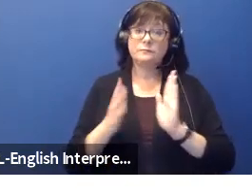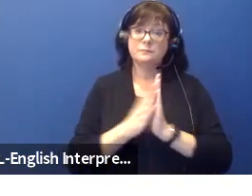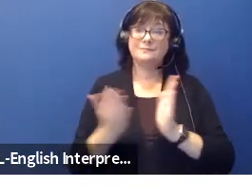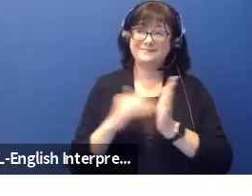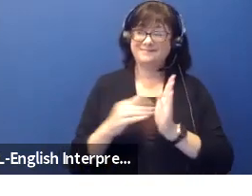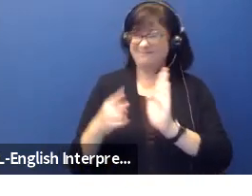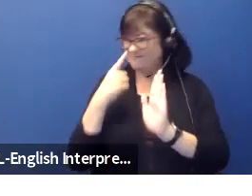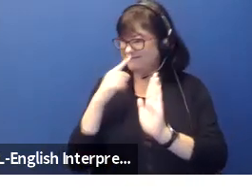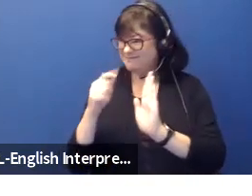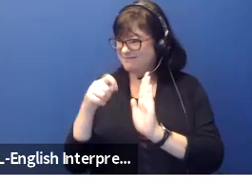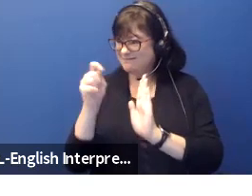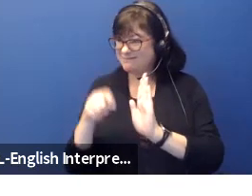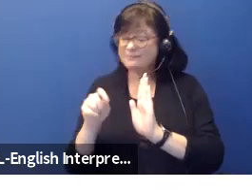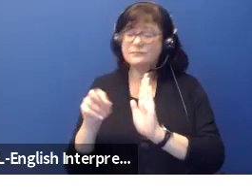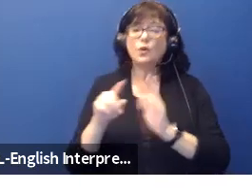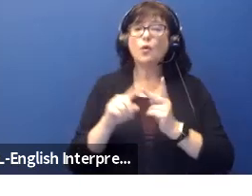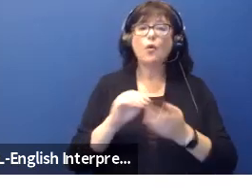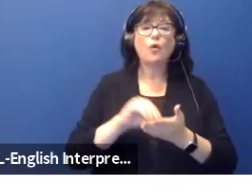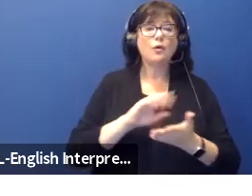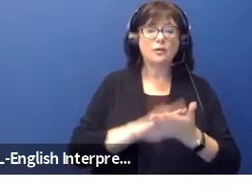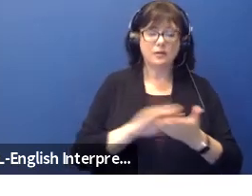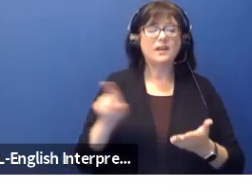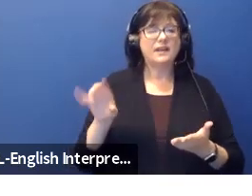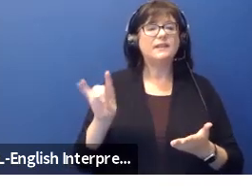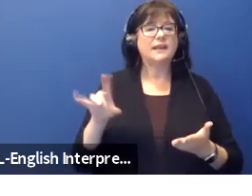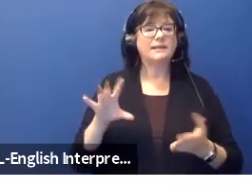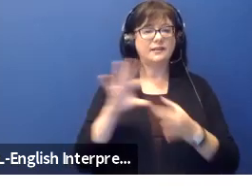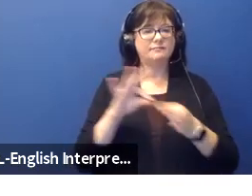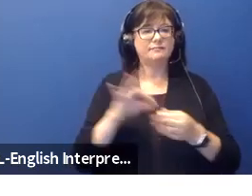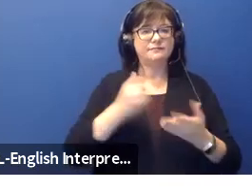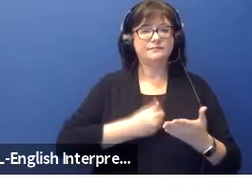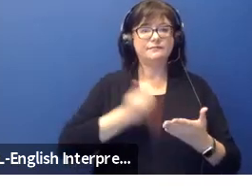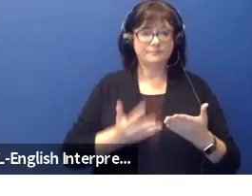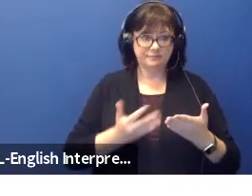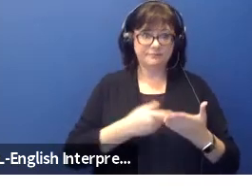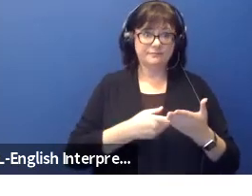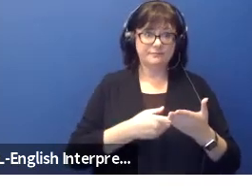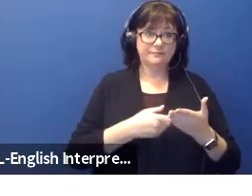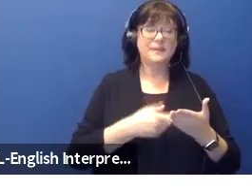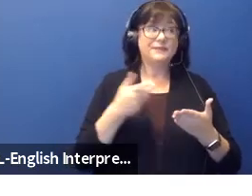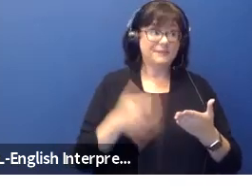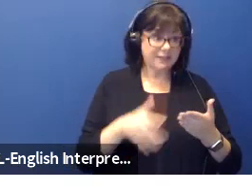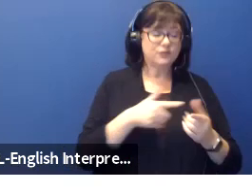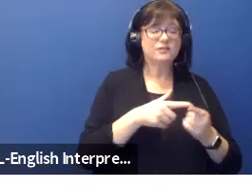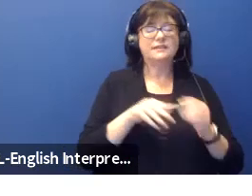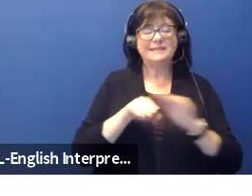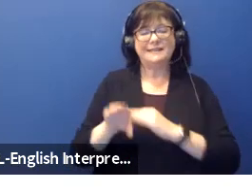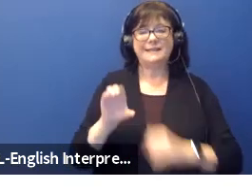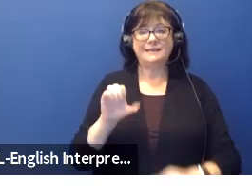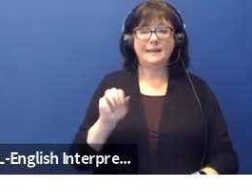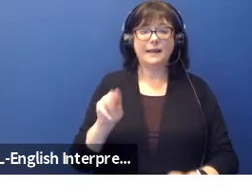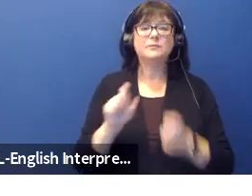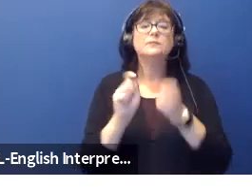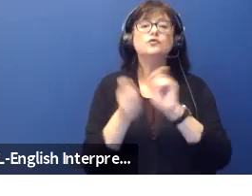file that they have disclosed this, and then you can go back and change it in CaMS. So One strategy that I think has really proved